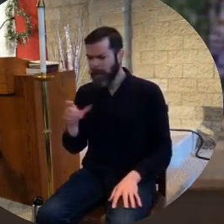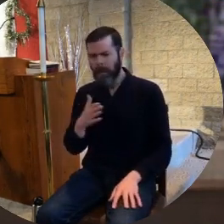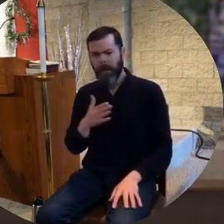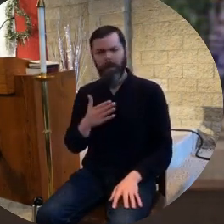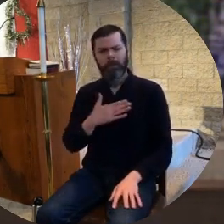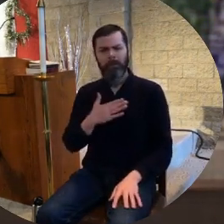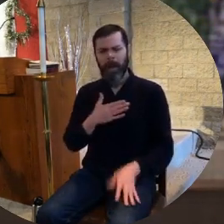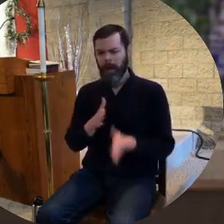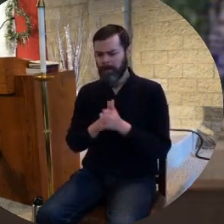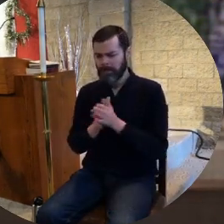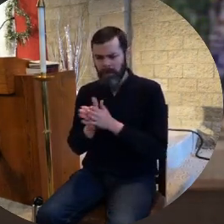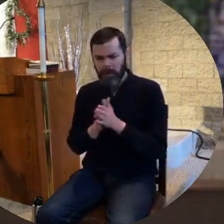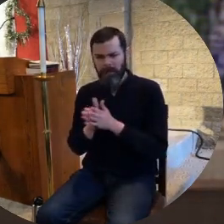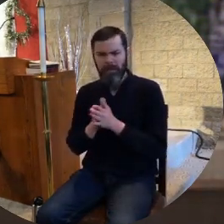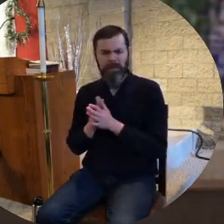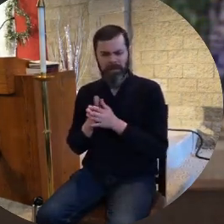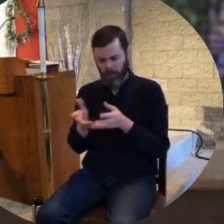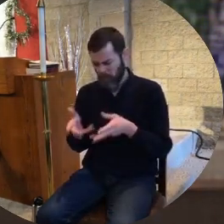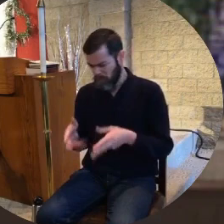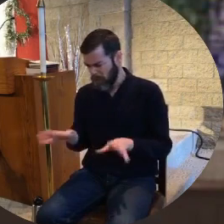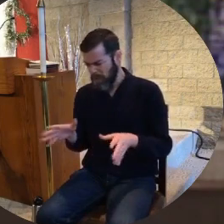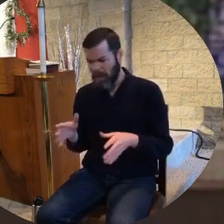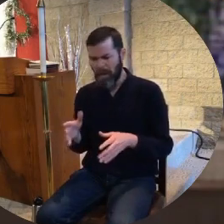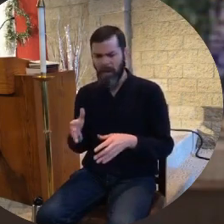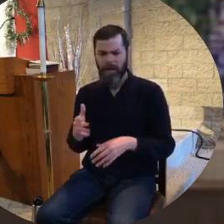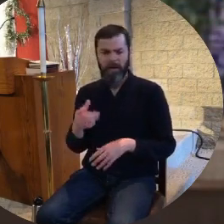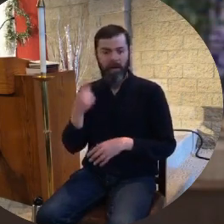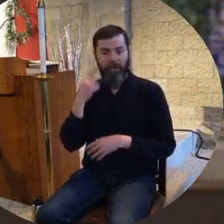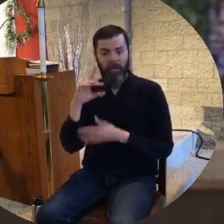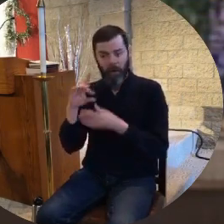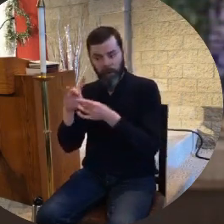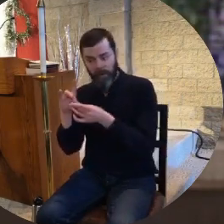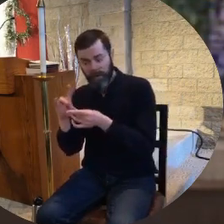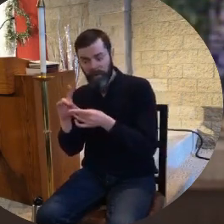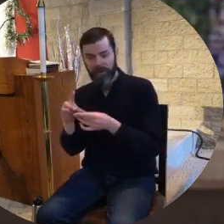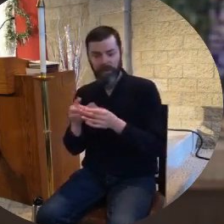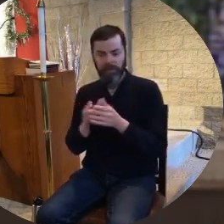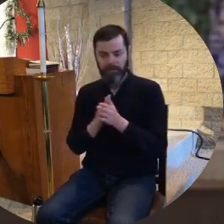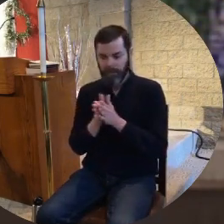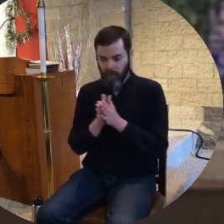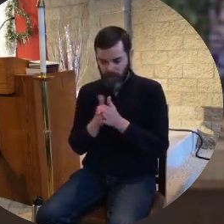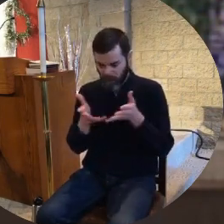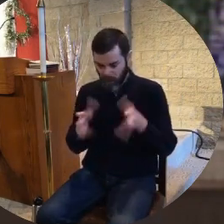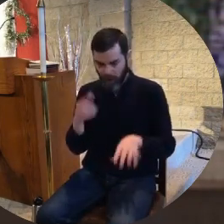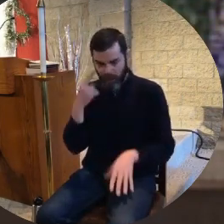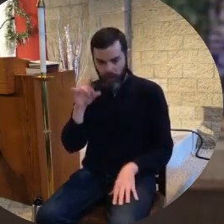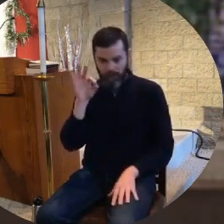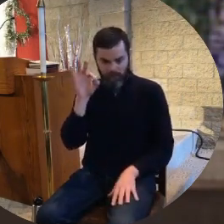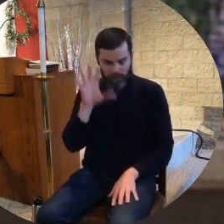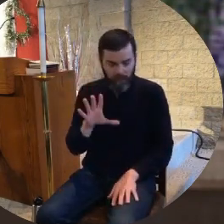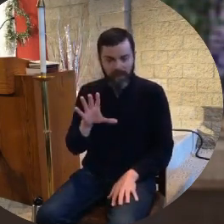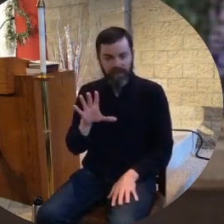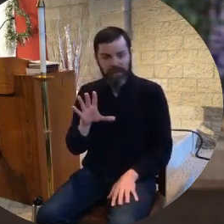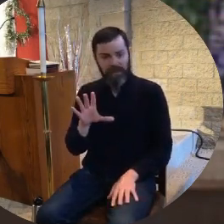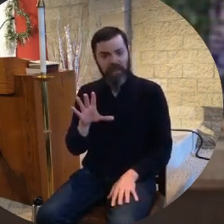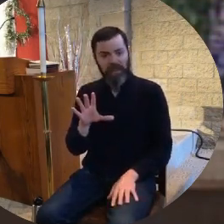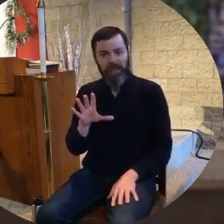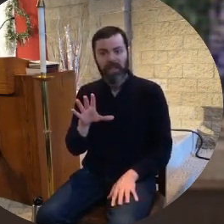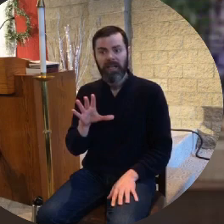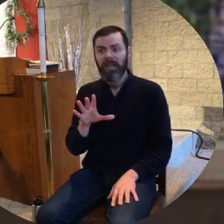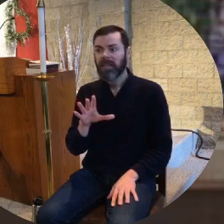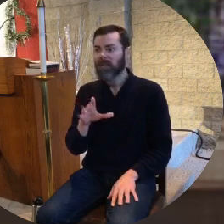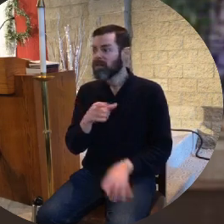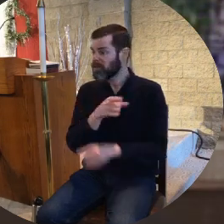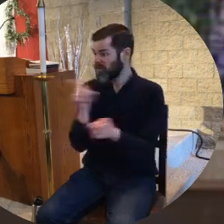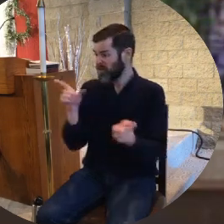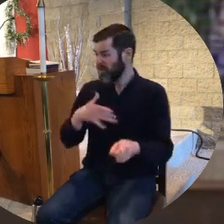Passion for my relationship, passion for the ministry, passion for something out there. Have you ever felt like you lost your passion? You were called to something. You